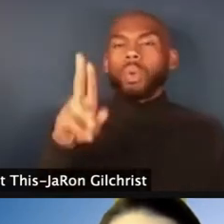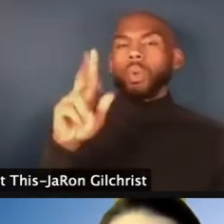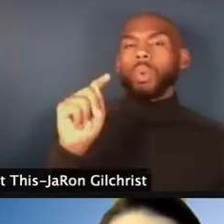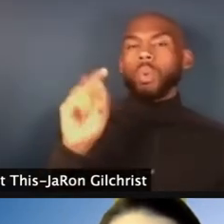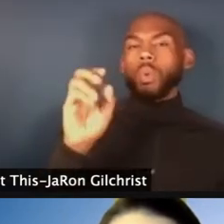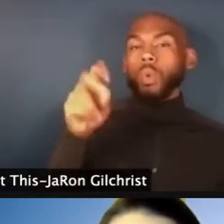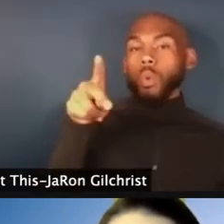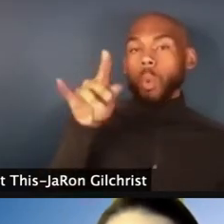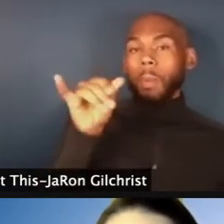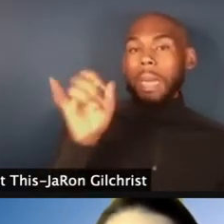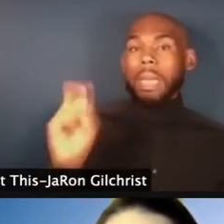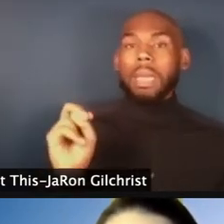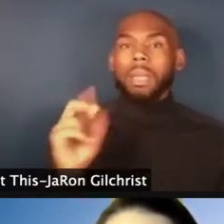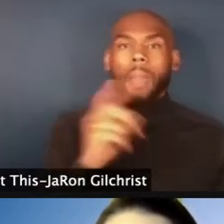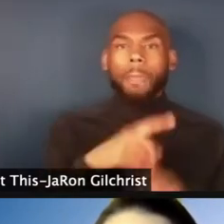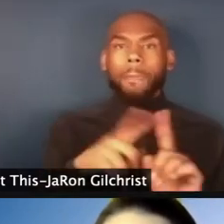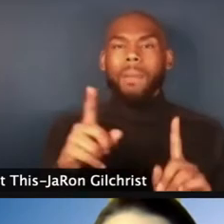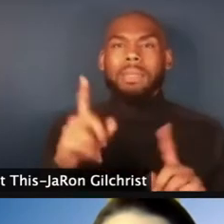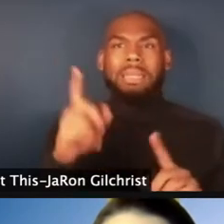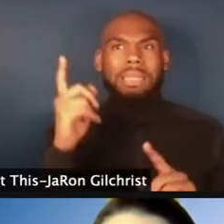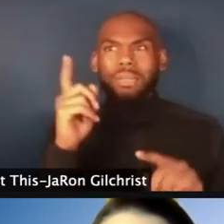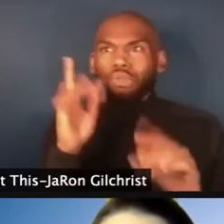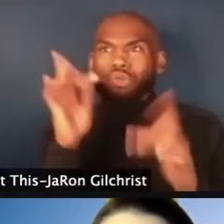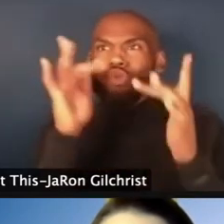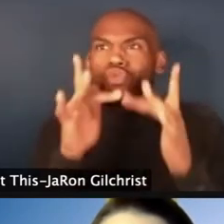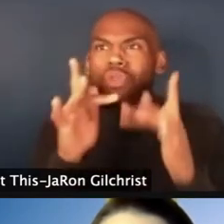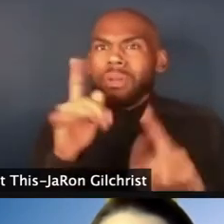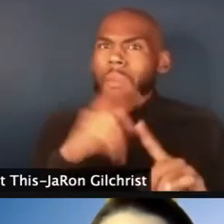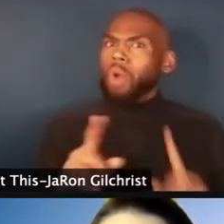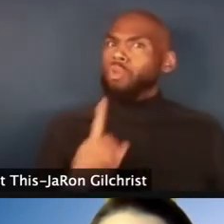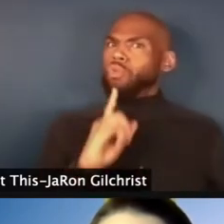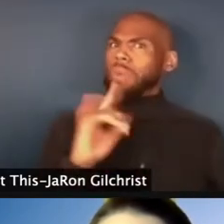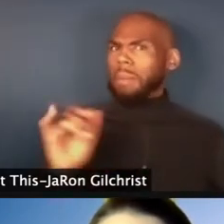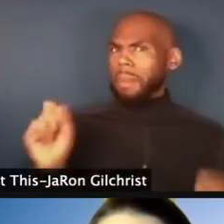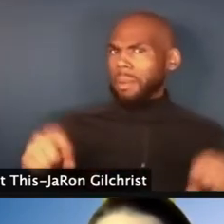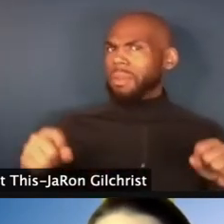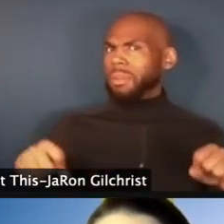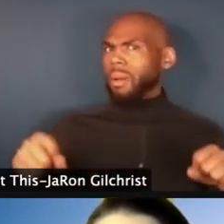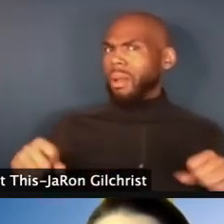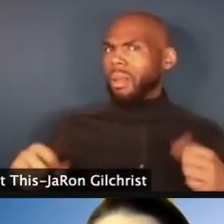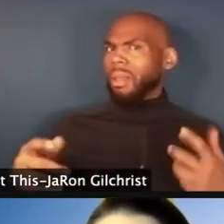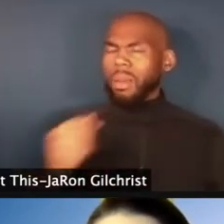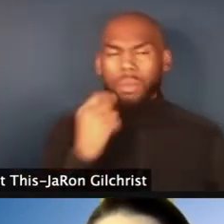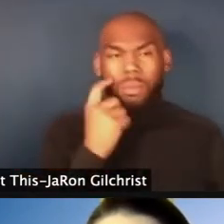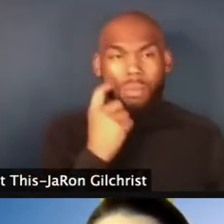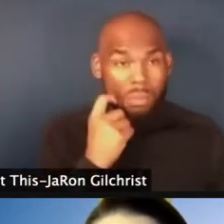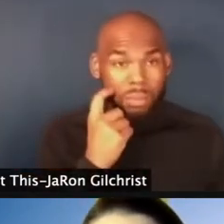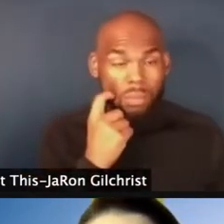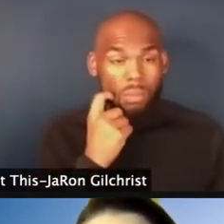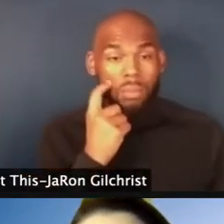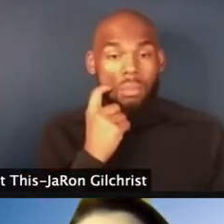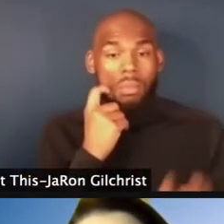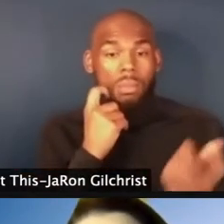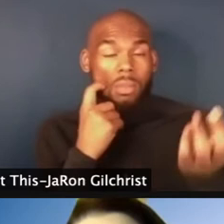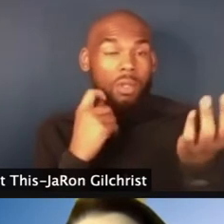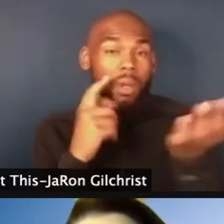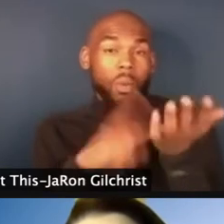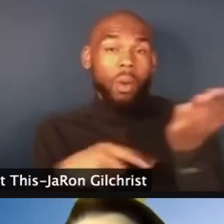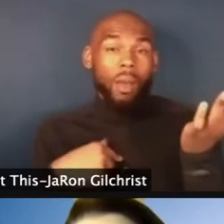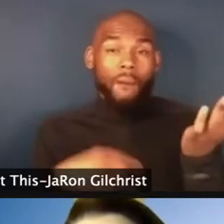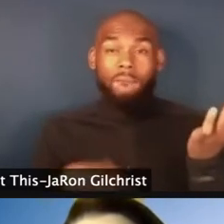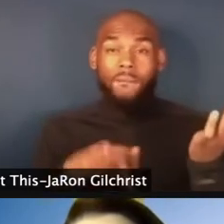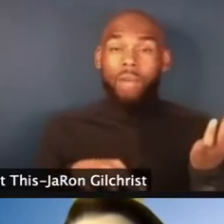really it's not. Yeah, I think what I find really astounding about the document is that